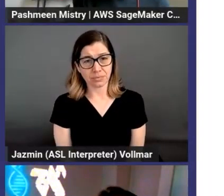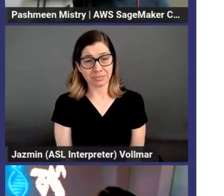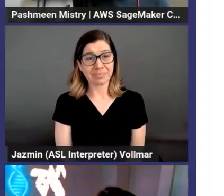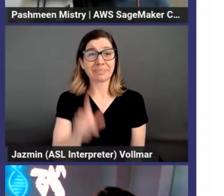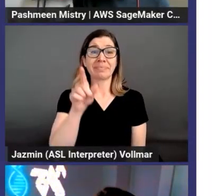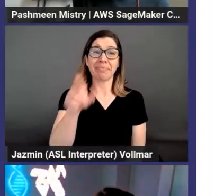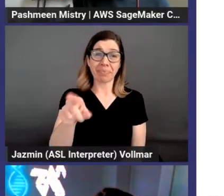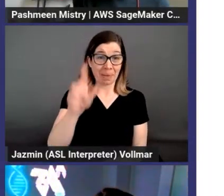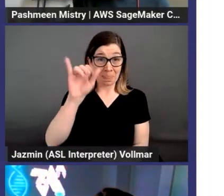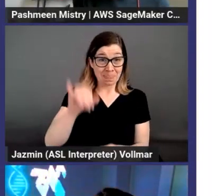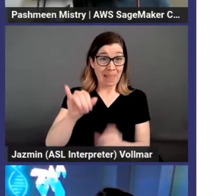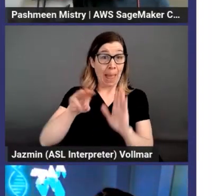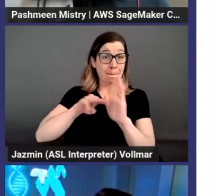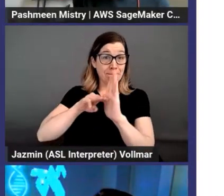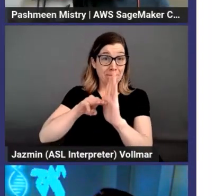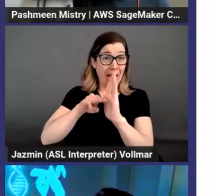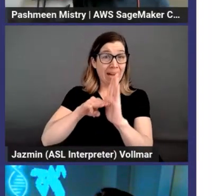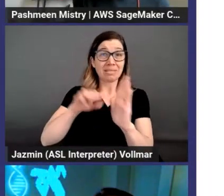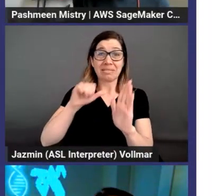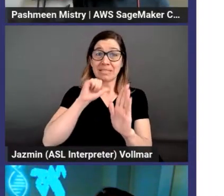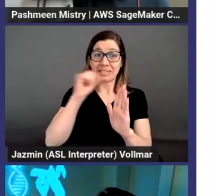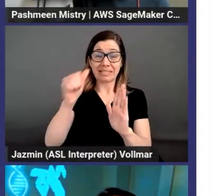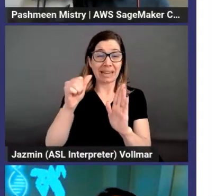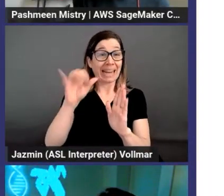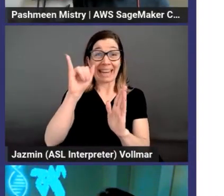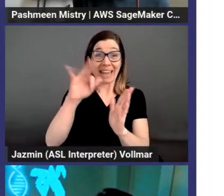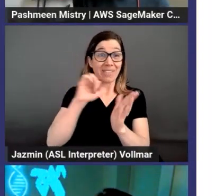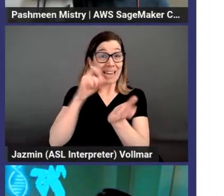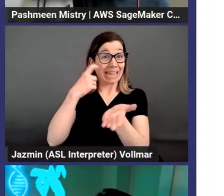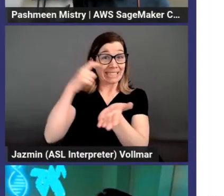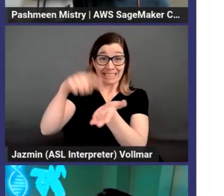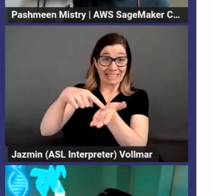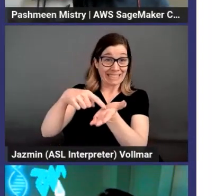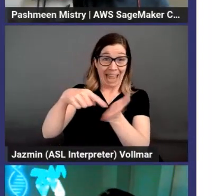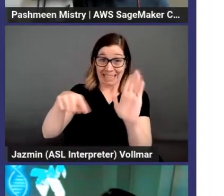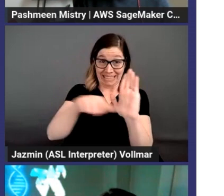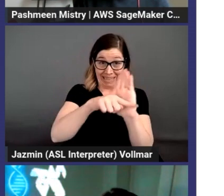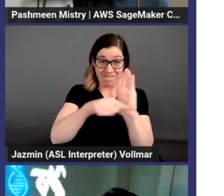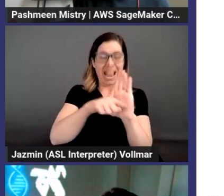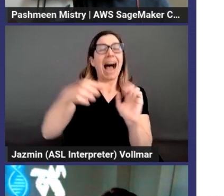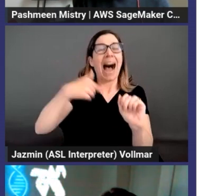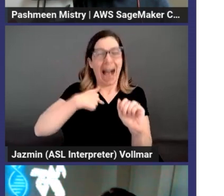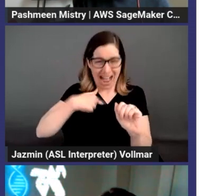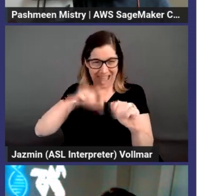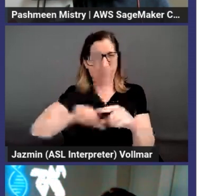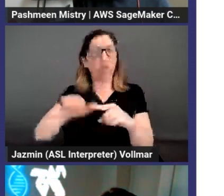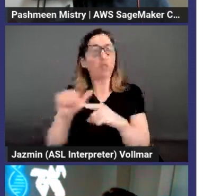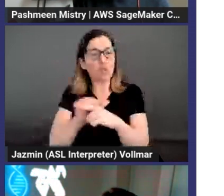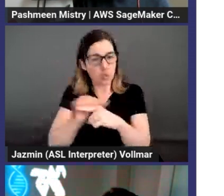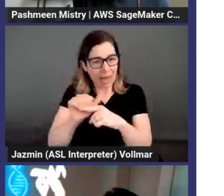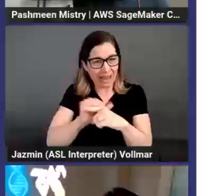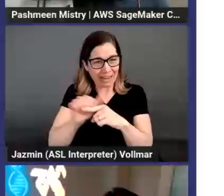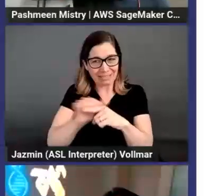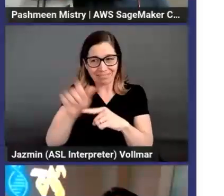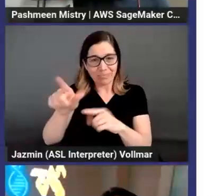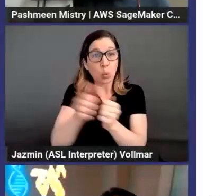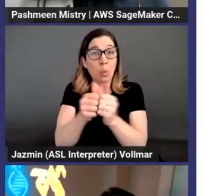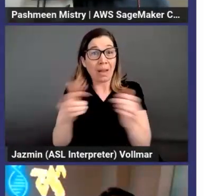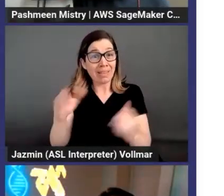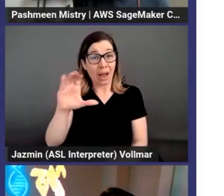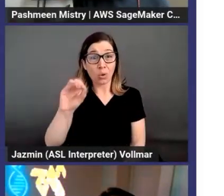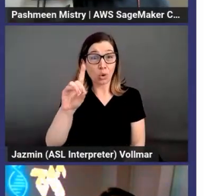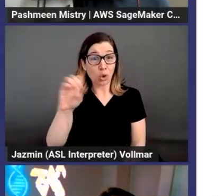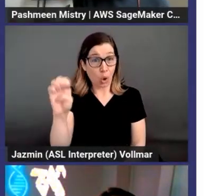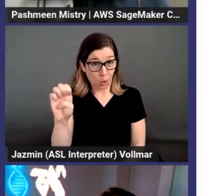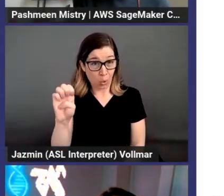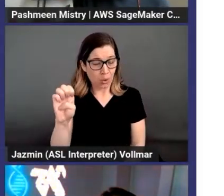detect these, defects. So therefore, I had to, train a model, a custom model, all without any code. But here's what